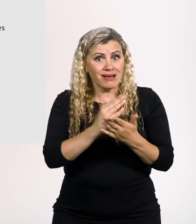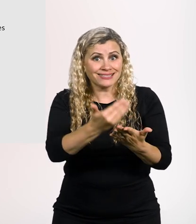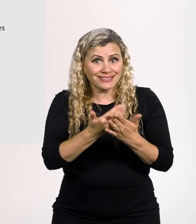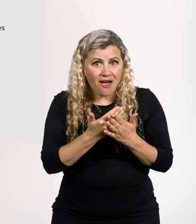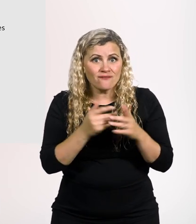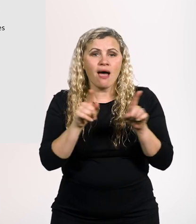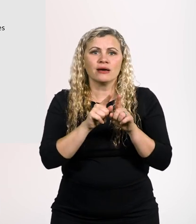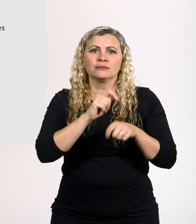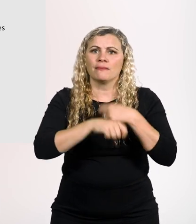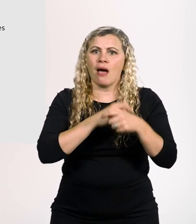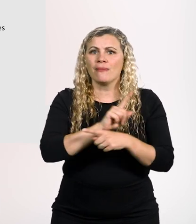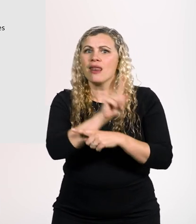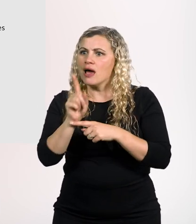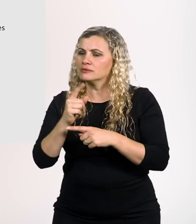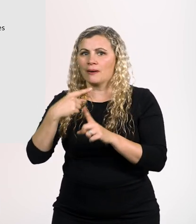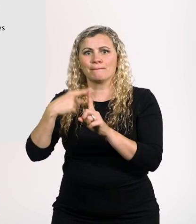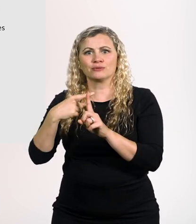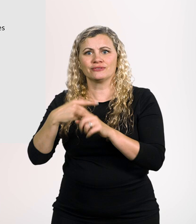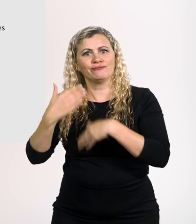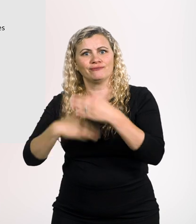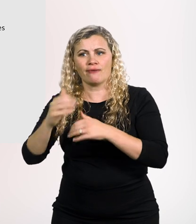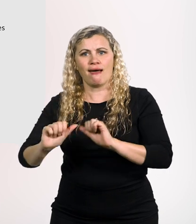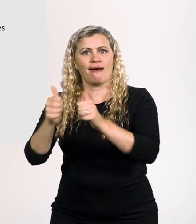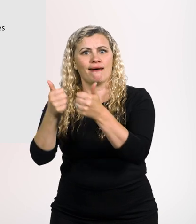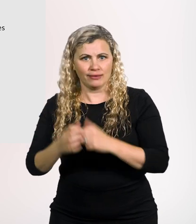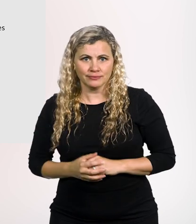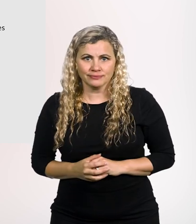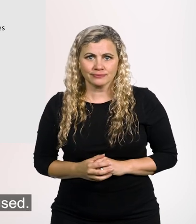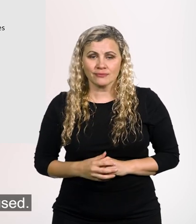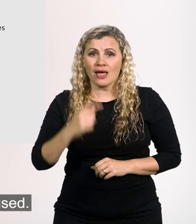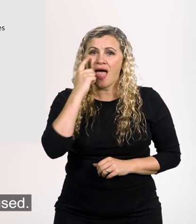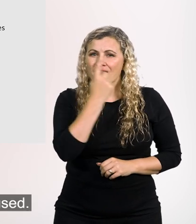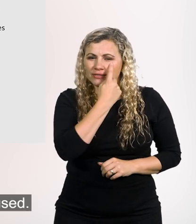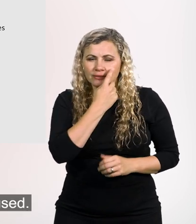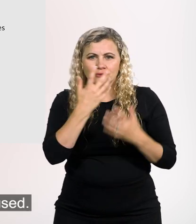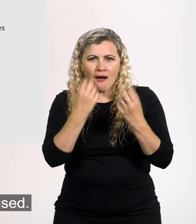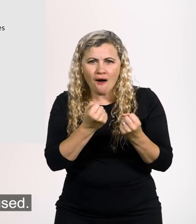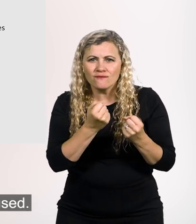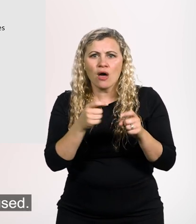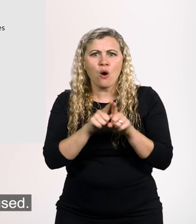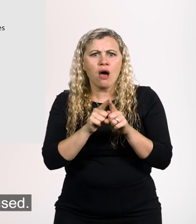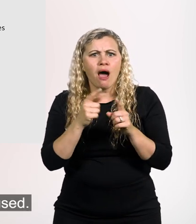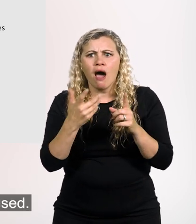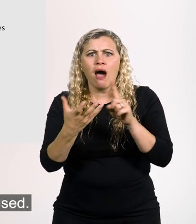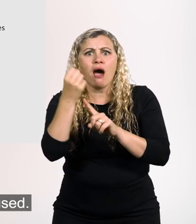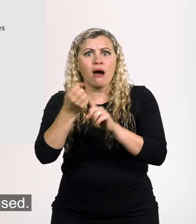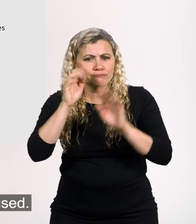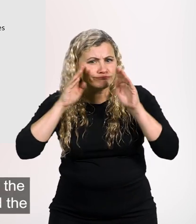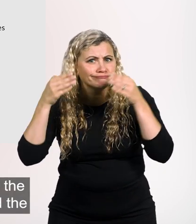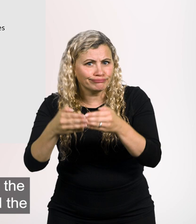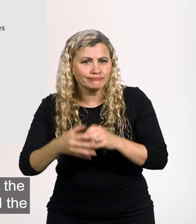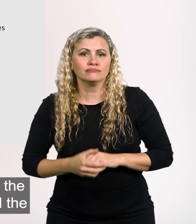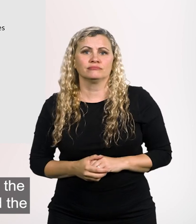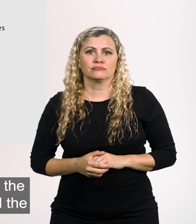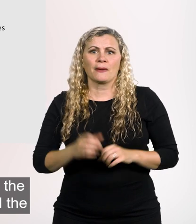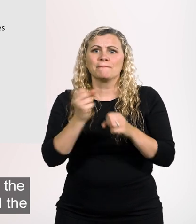support are safe and lead to positive outcomes evidence-driven and outcome focused